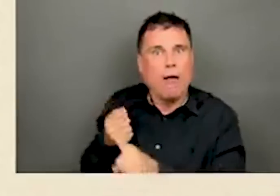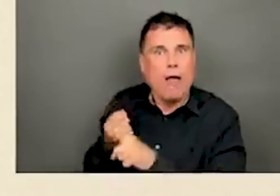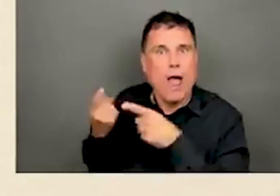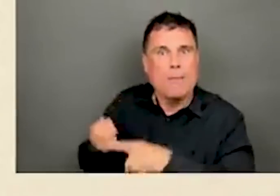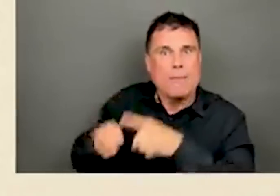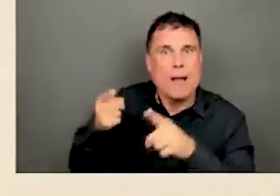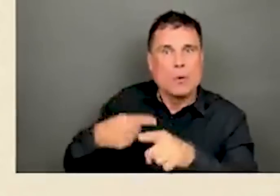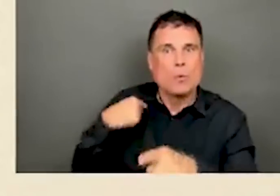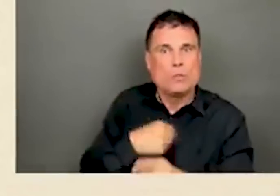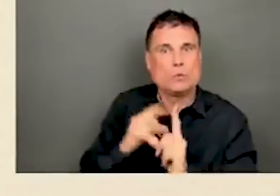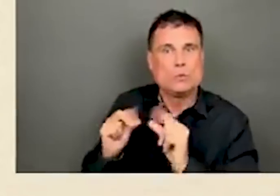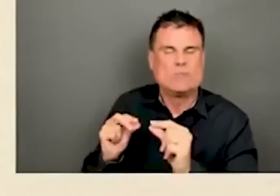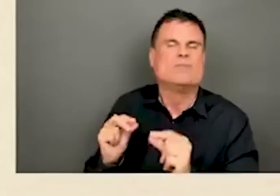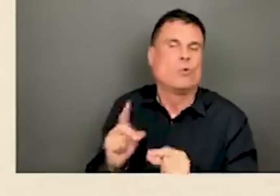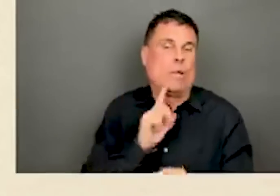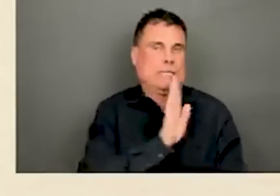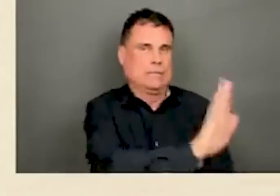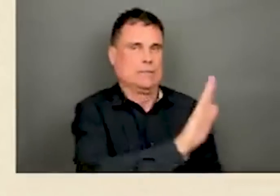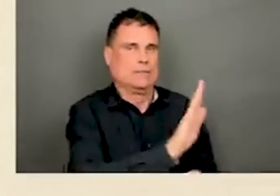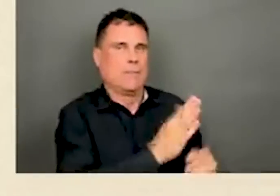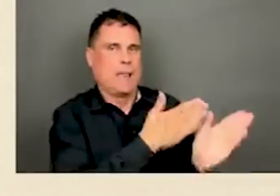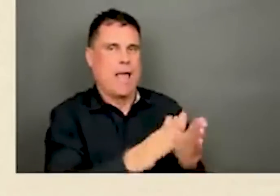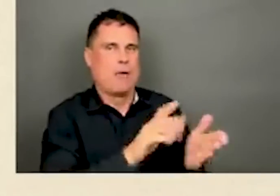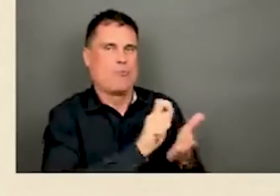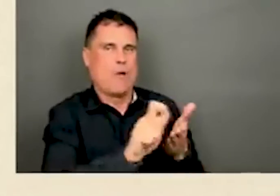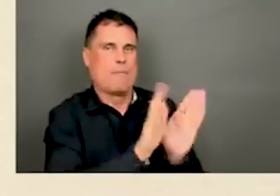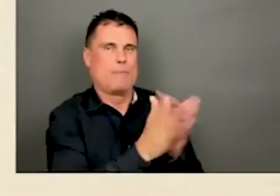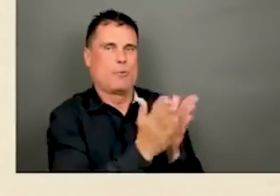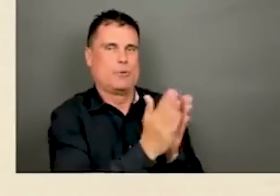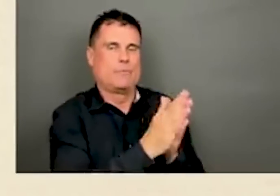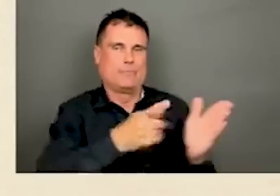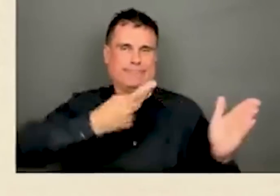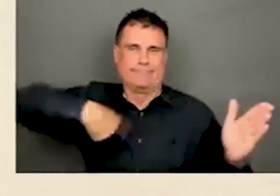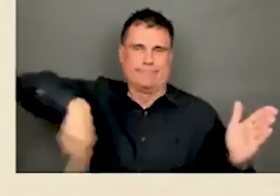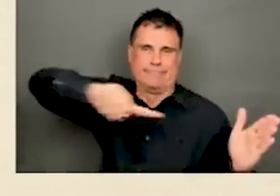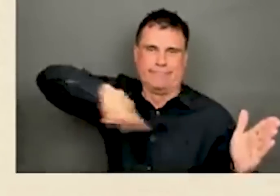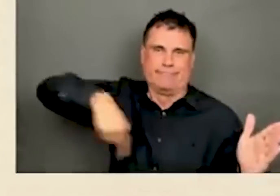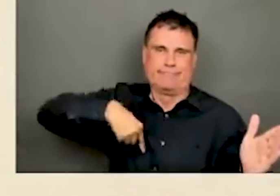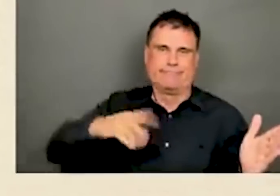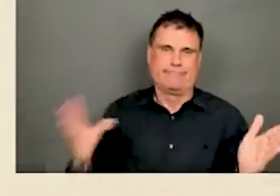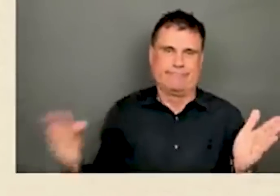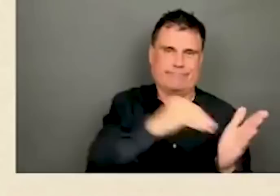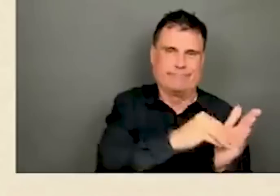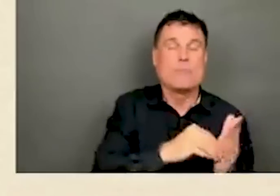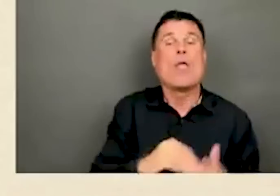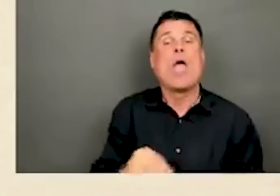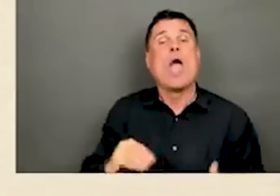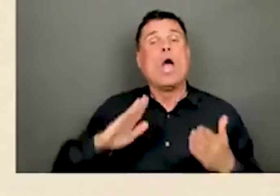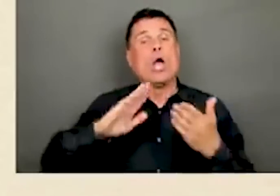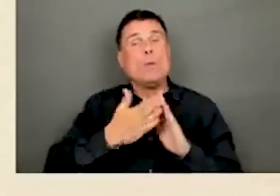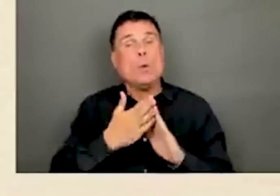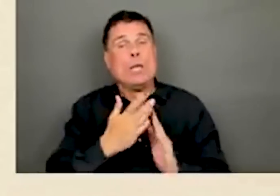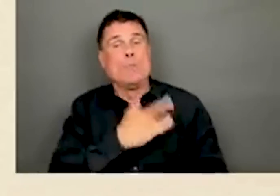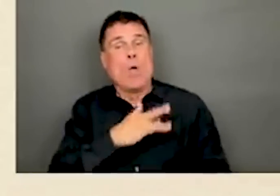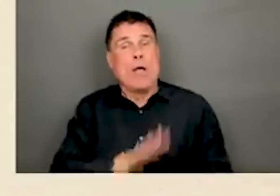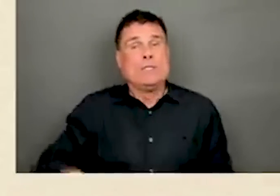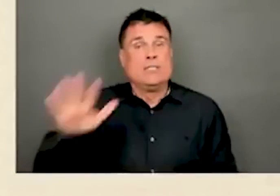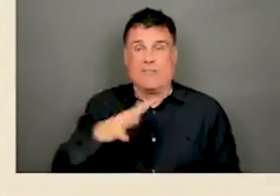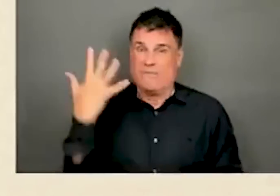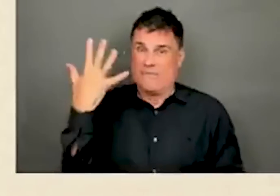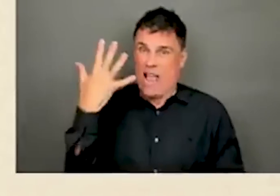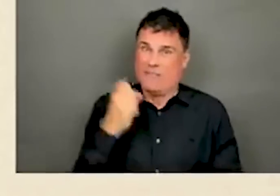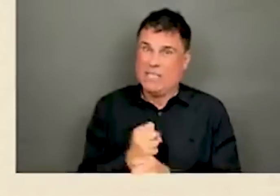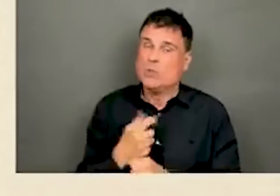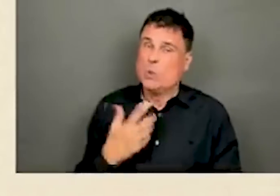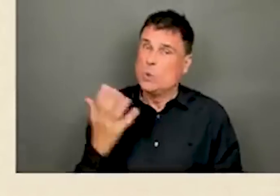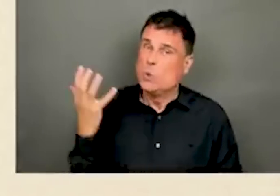been what we've experienced as a community, as a province over the past 5 years. I've always been of the view